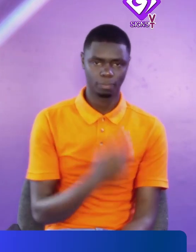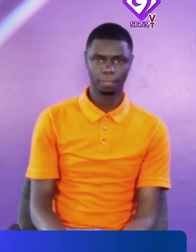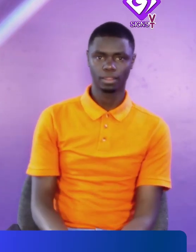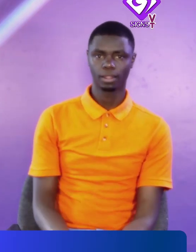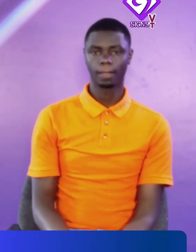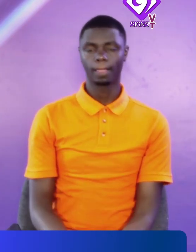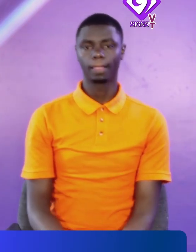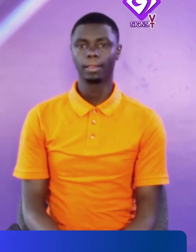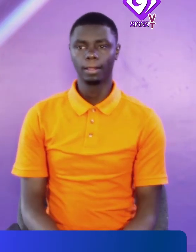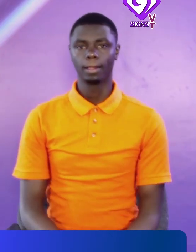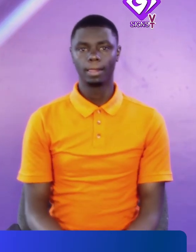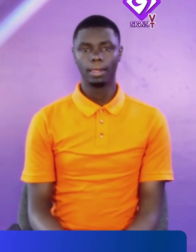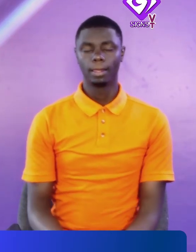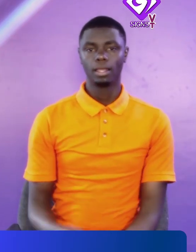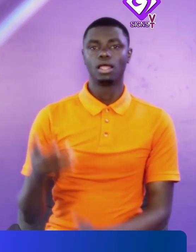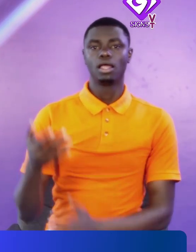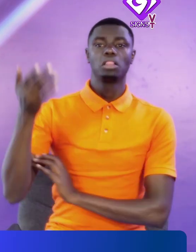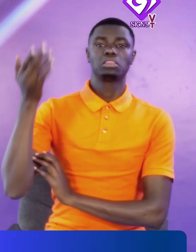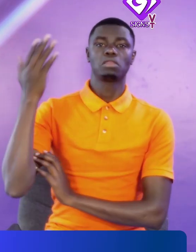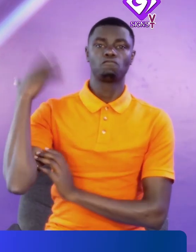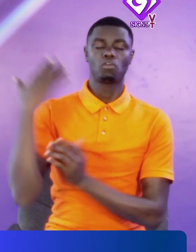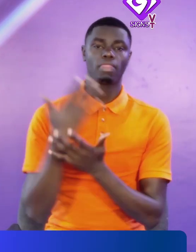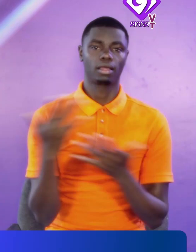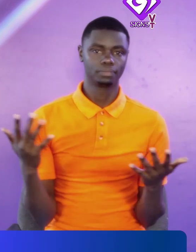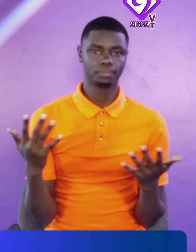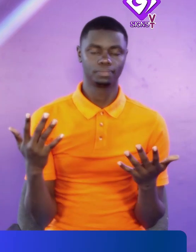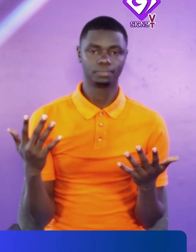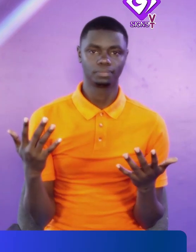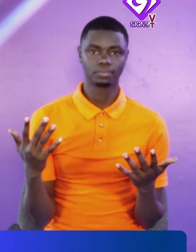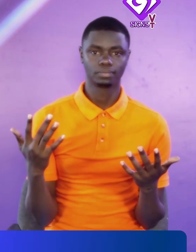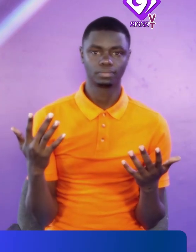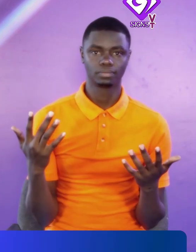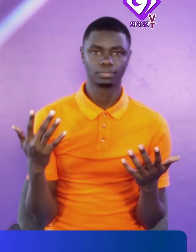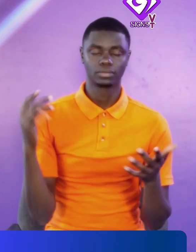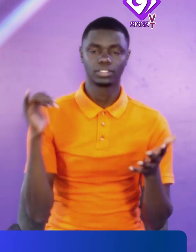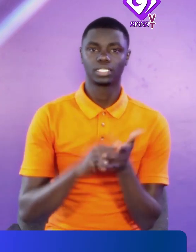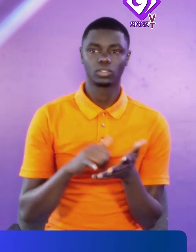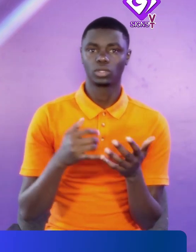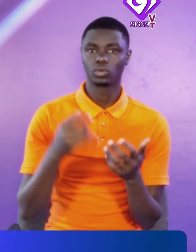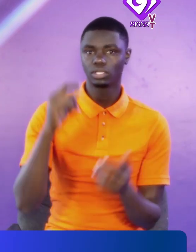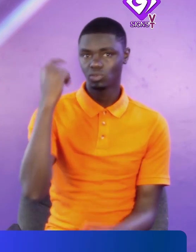hiyo kitu ya kitambo yenye watu walikuwa na chukuliwa hizo nini za macho,